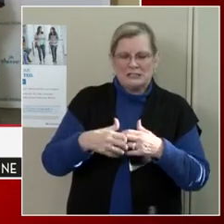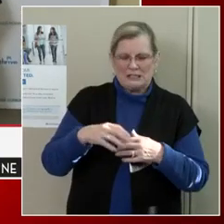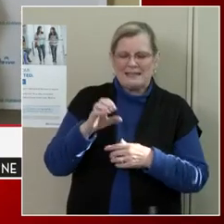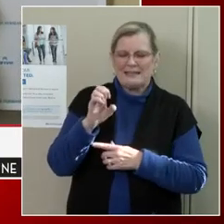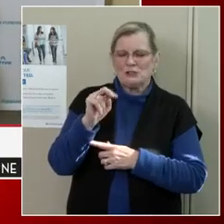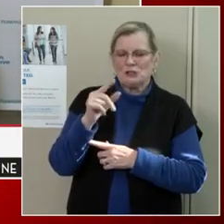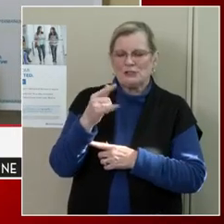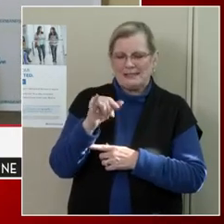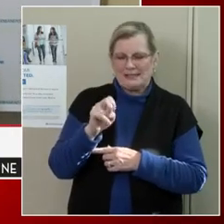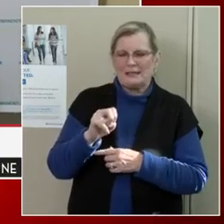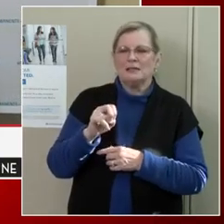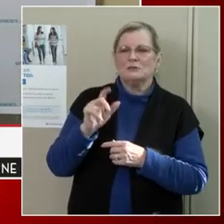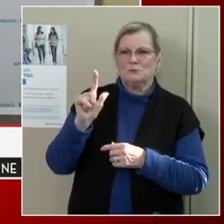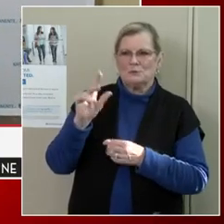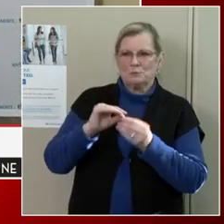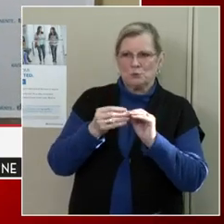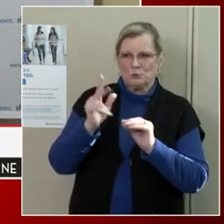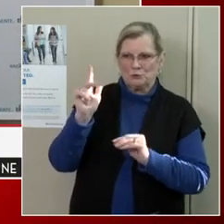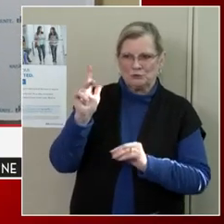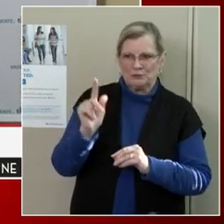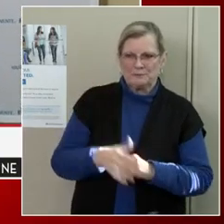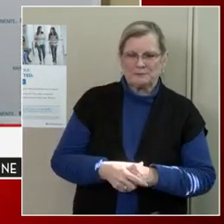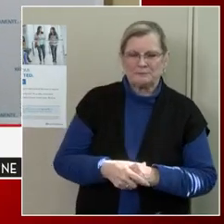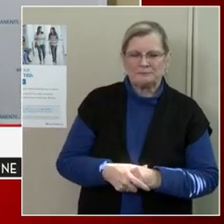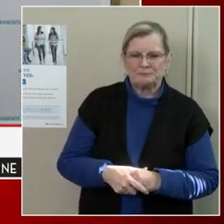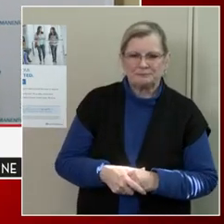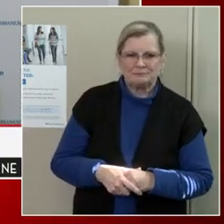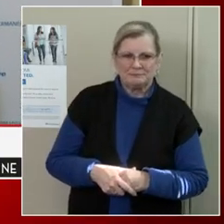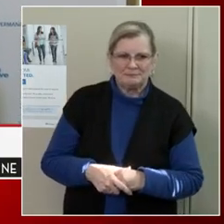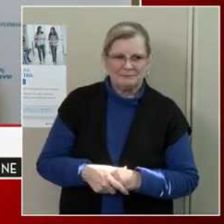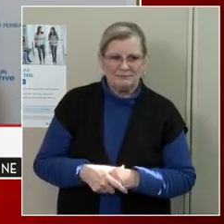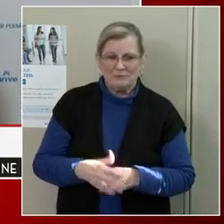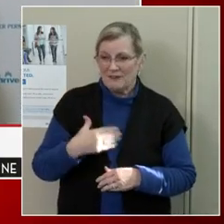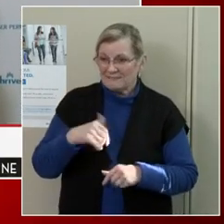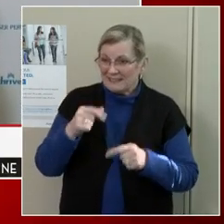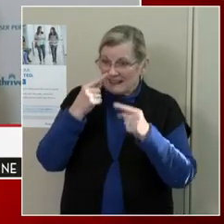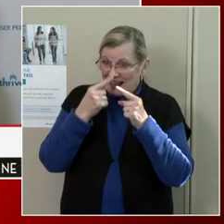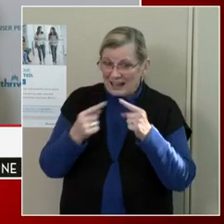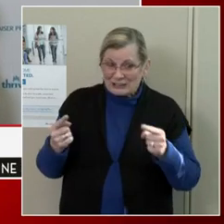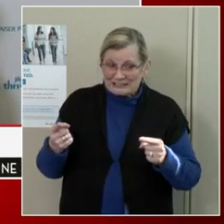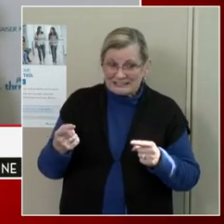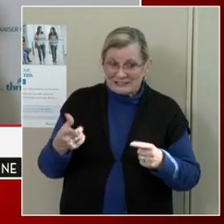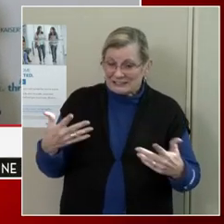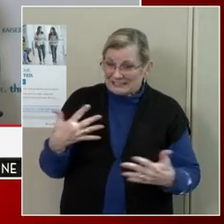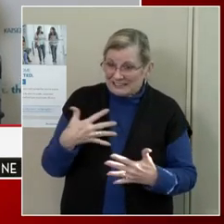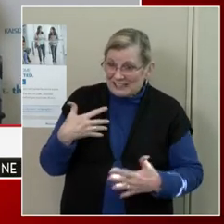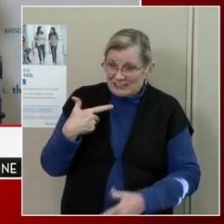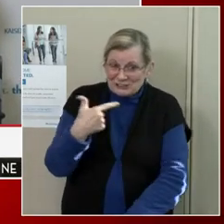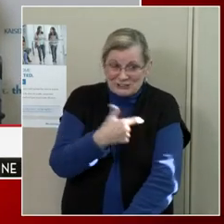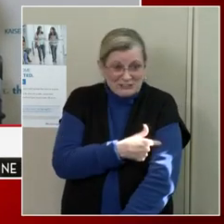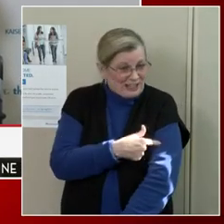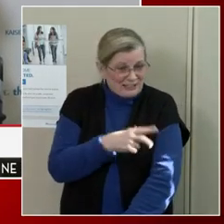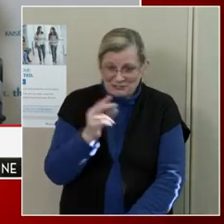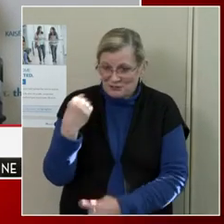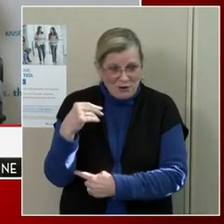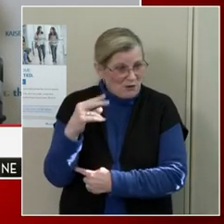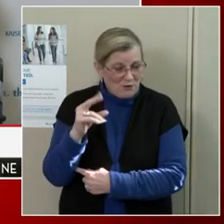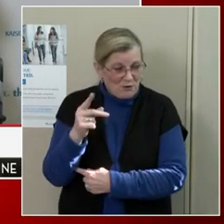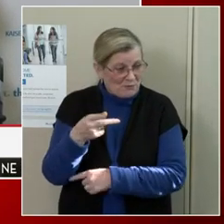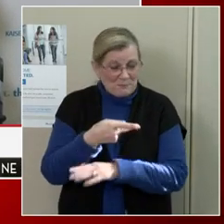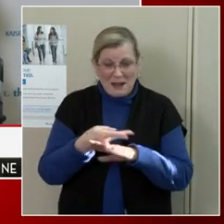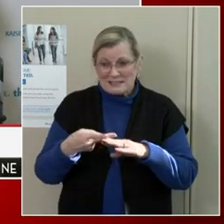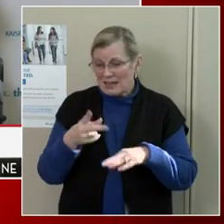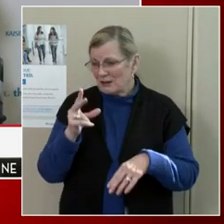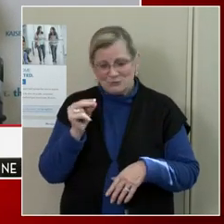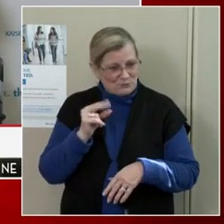Corey, are you a nurse? Any allergies? No. Maybe faint or measles? Perfect. Do you have any questions about the vaccine? No,